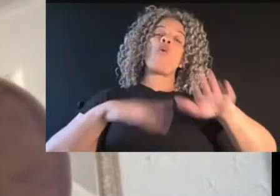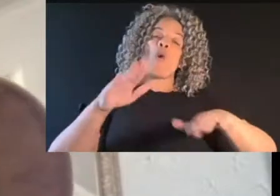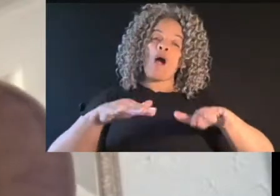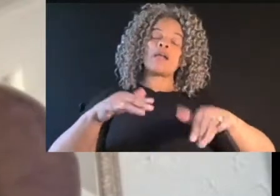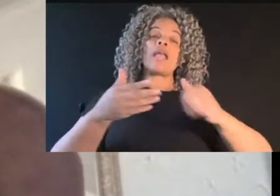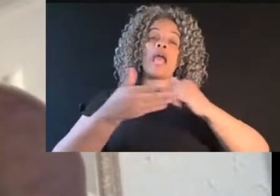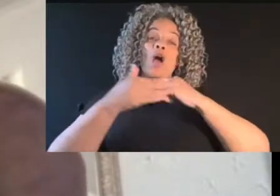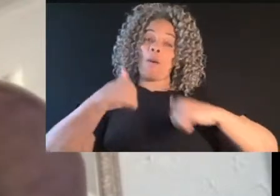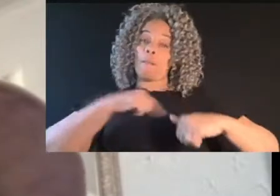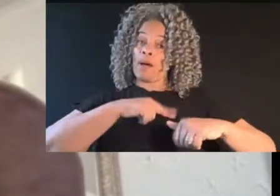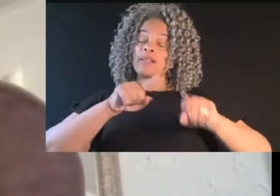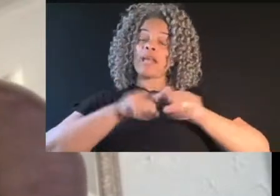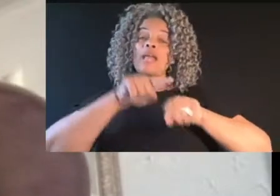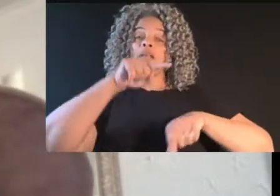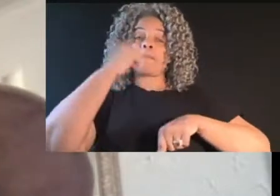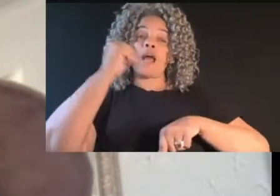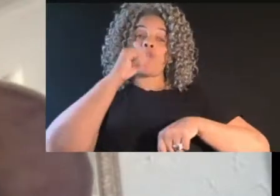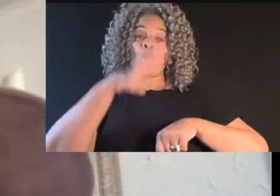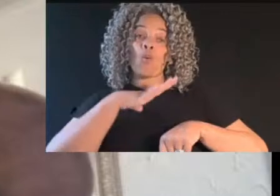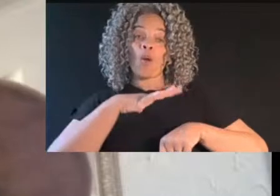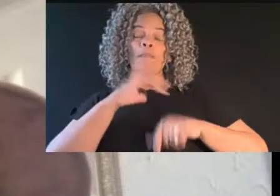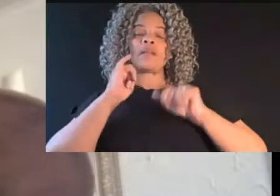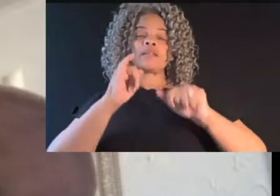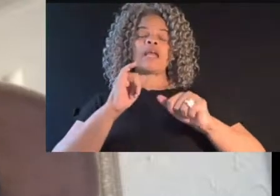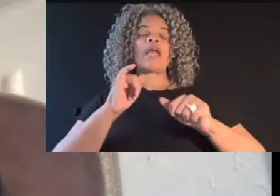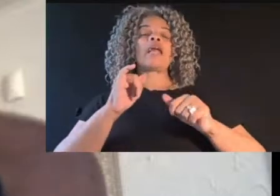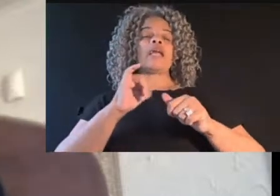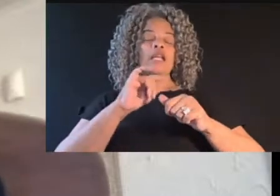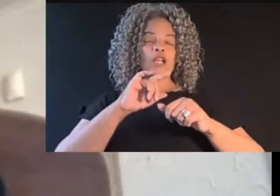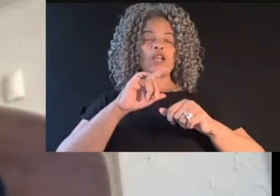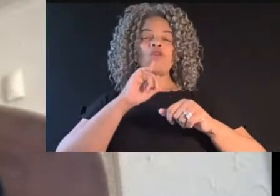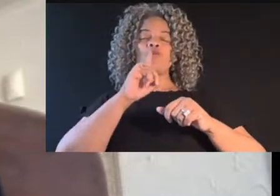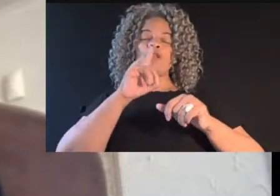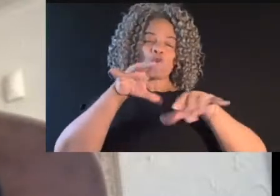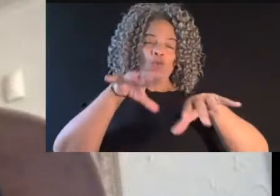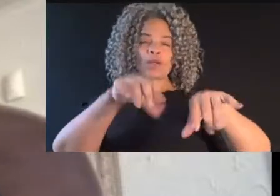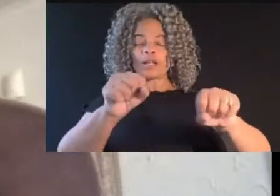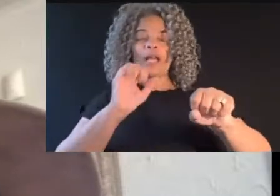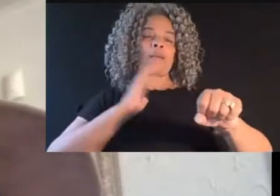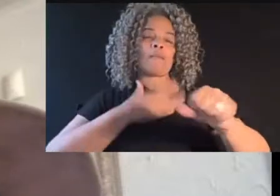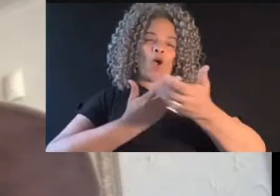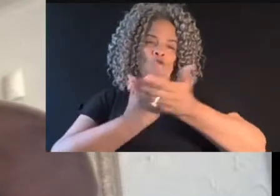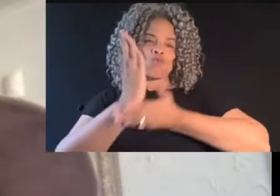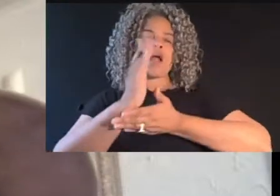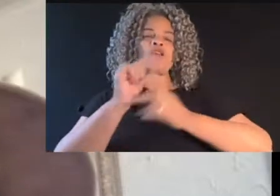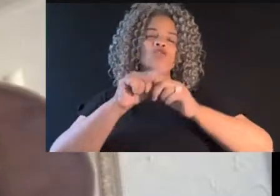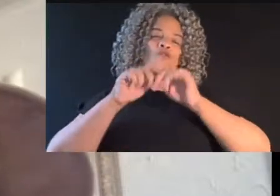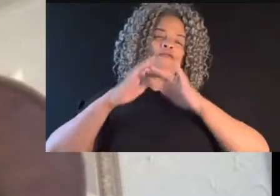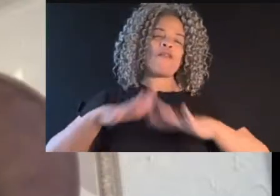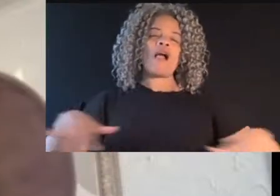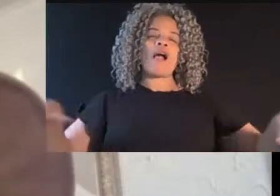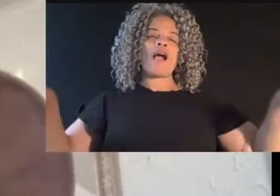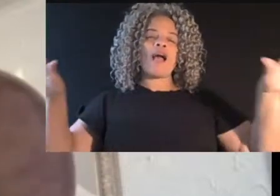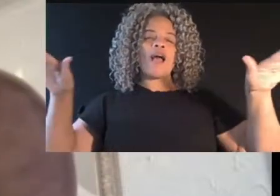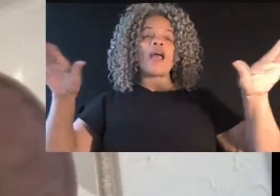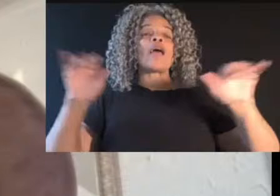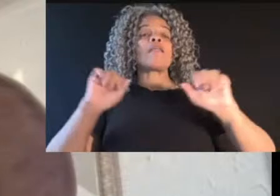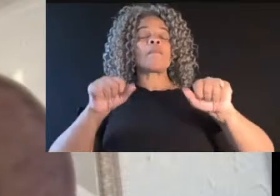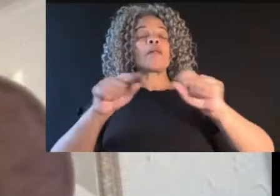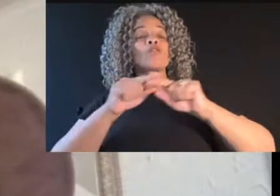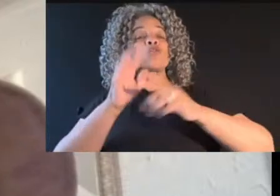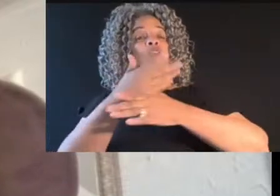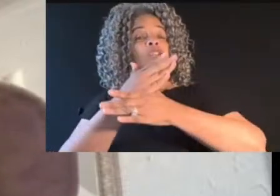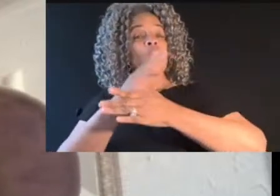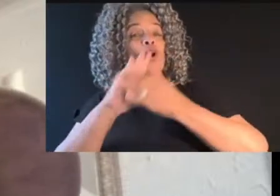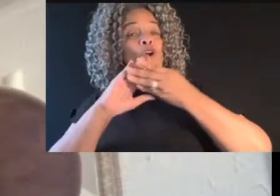women safely grieve, connect, and really reclaim our right to thrive. The ability to share our stories with each other